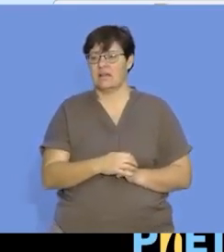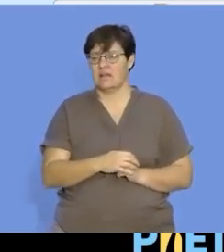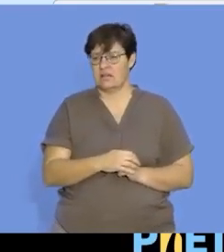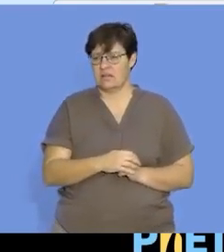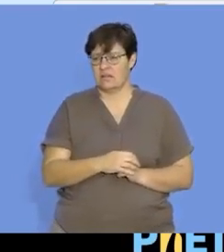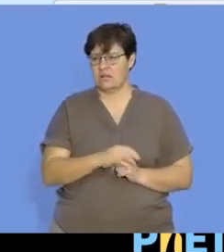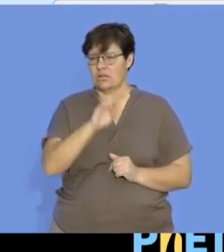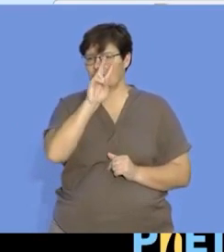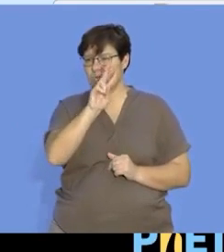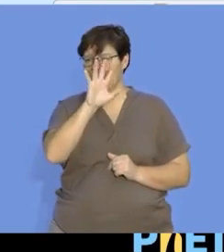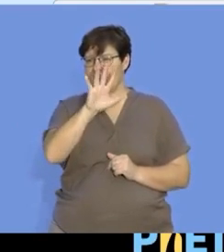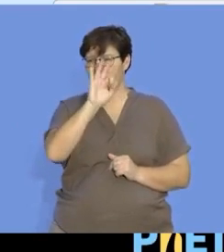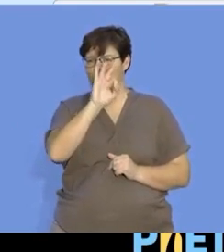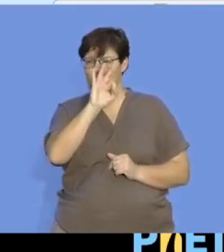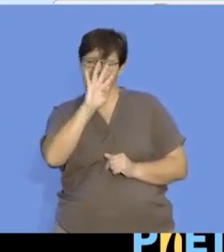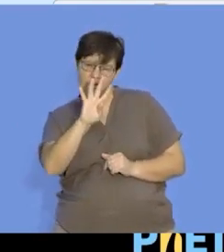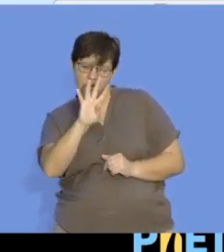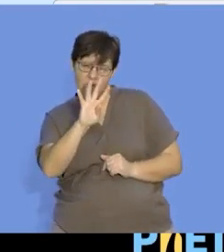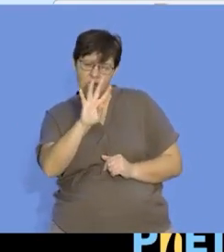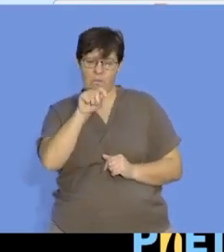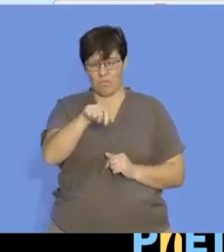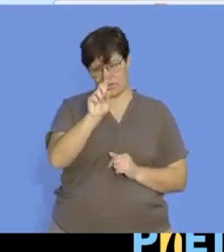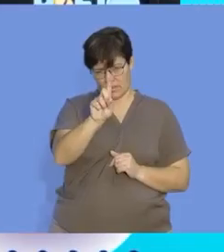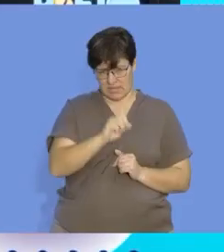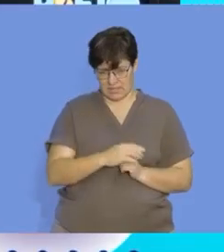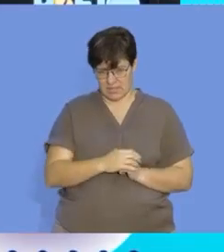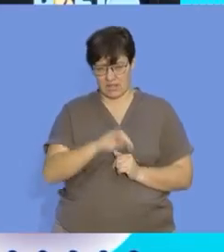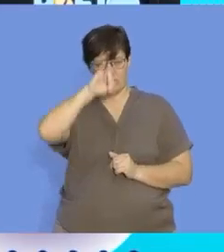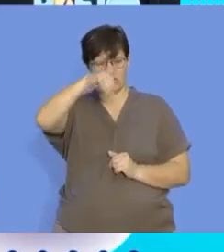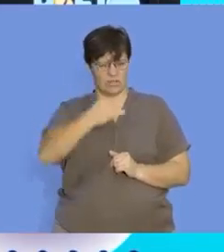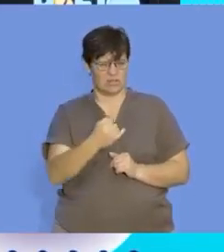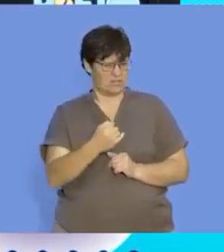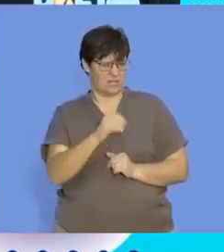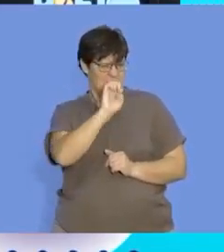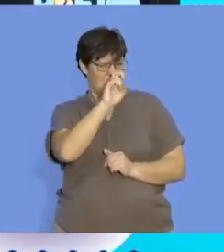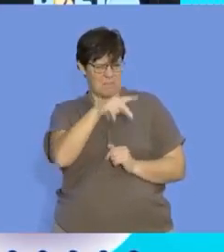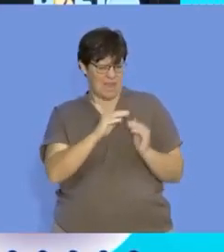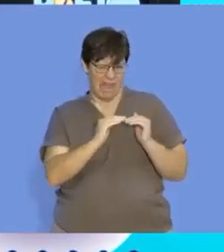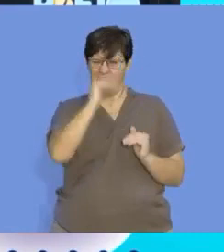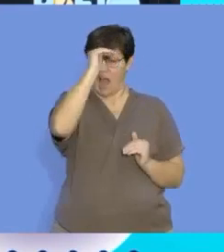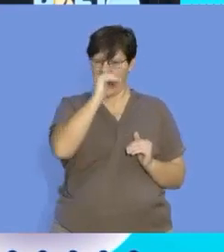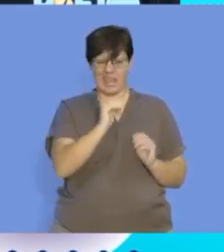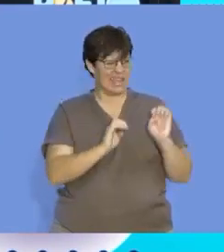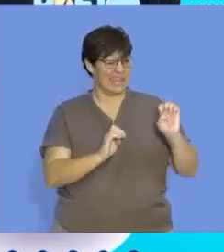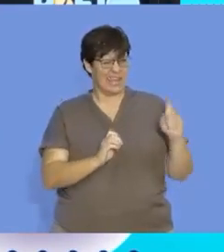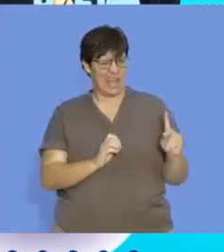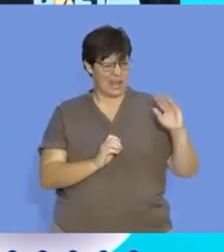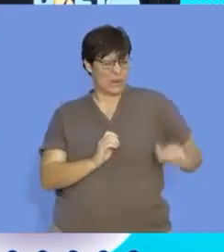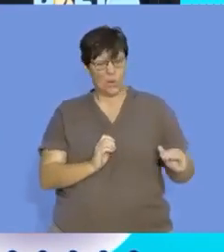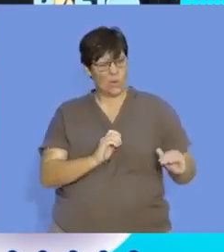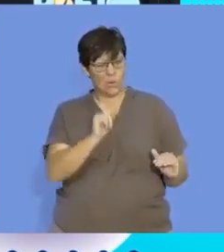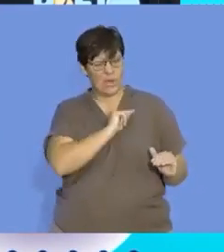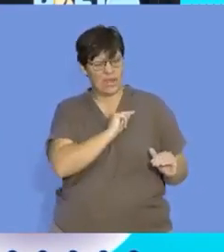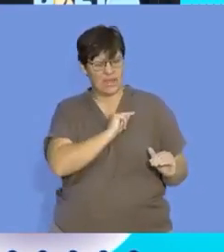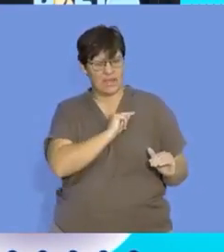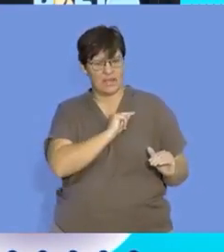2,534.1. Now that's quite high, and I know you're going, but why is the potential so much higher than the kinetic?